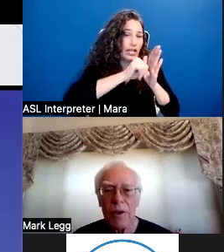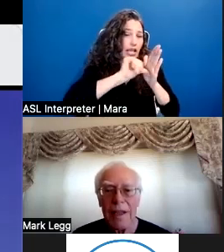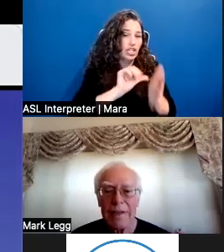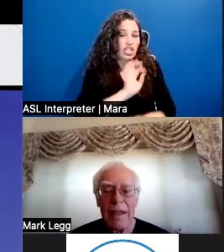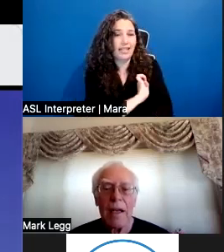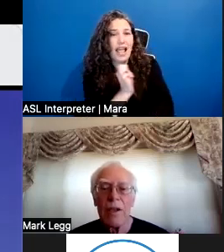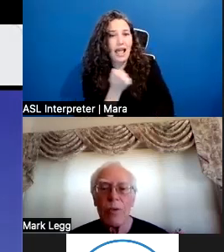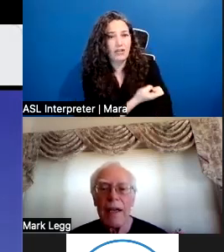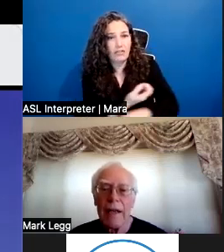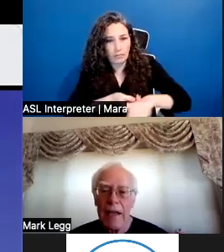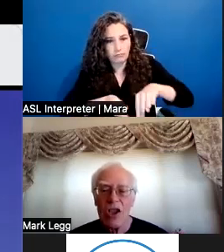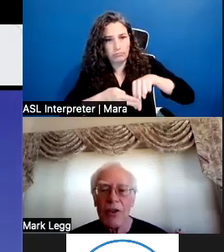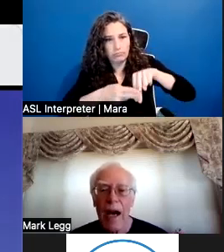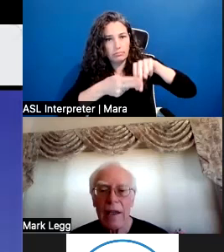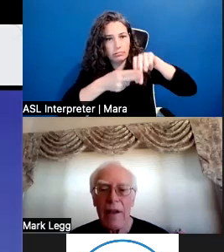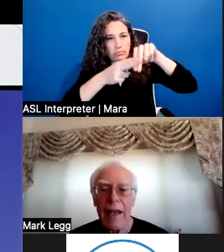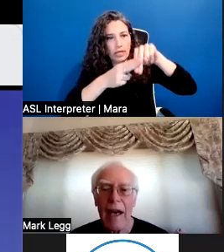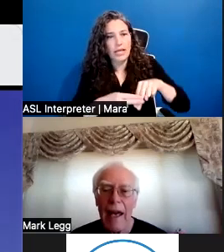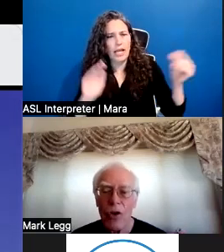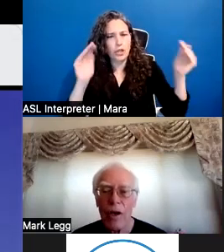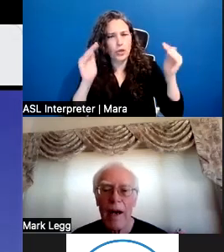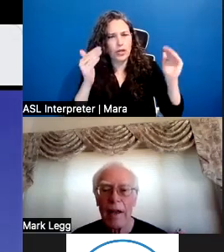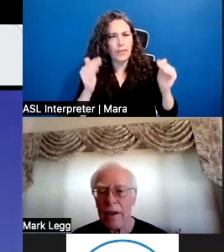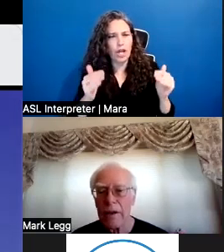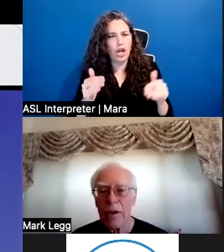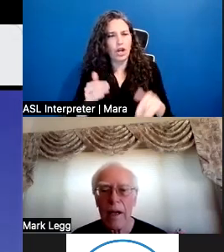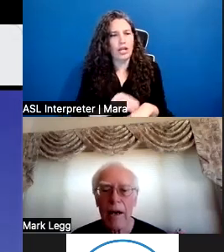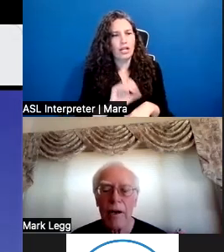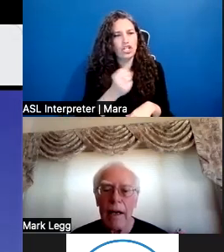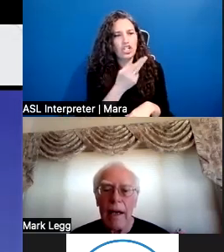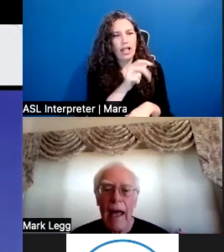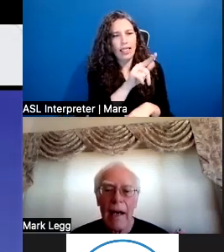narrows between Shelter Island, the SI, and North Island, in